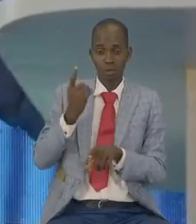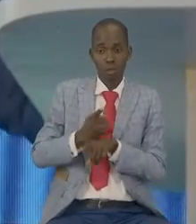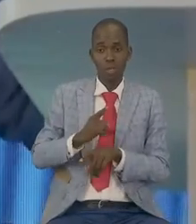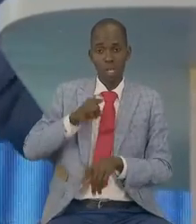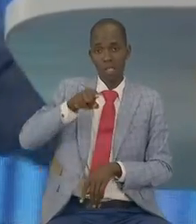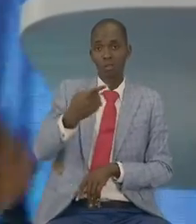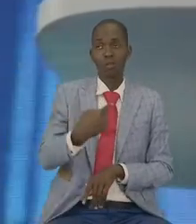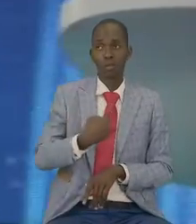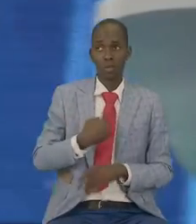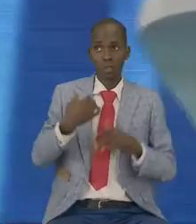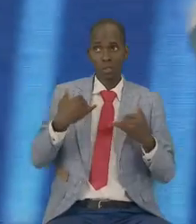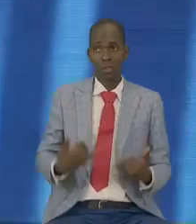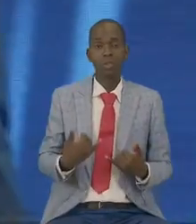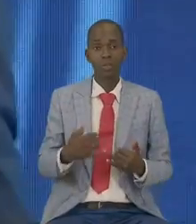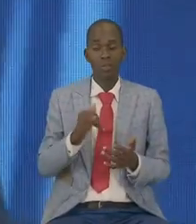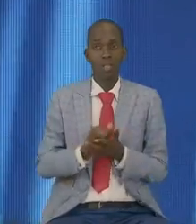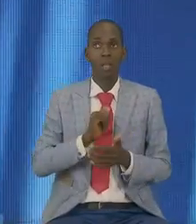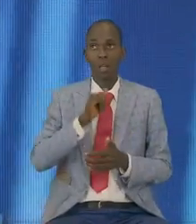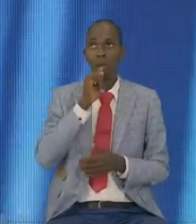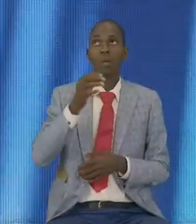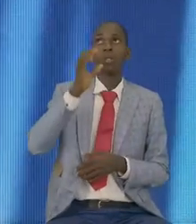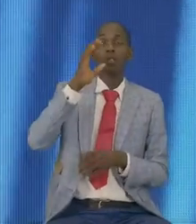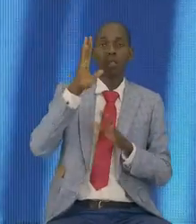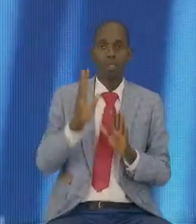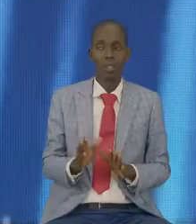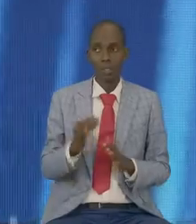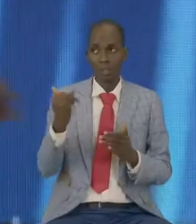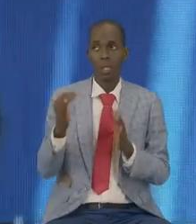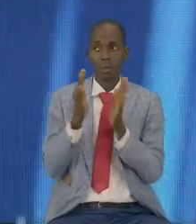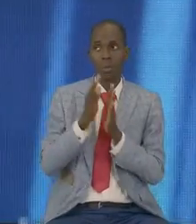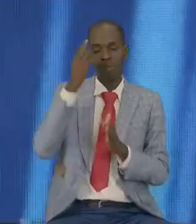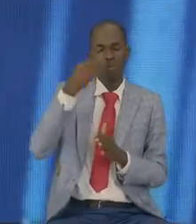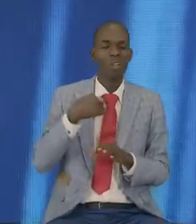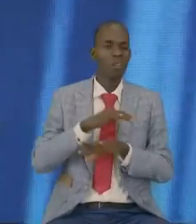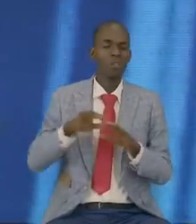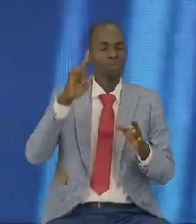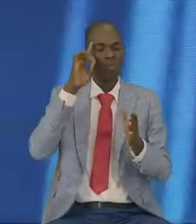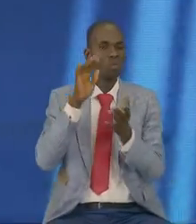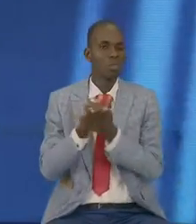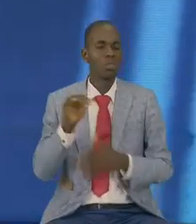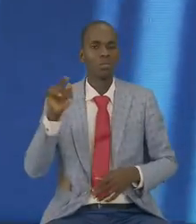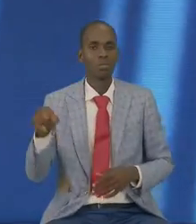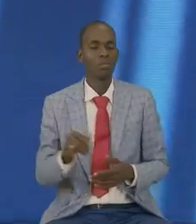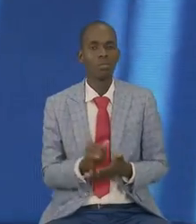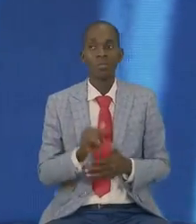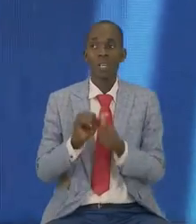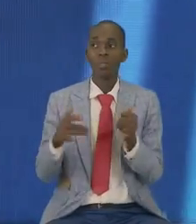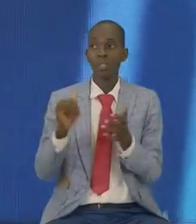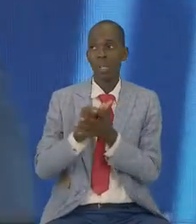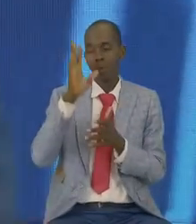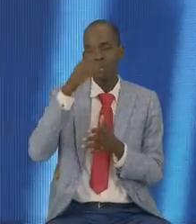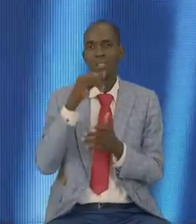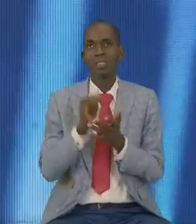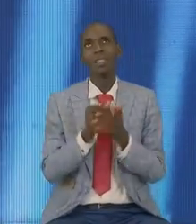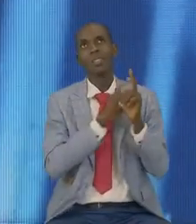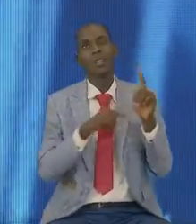the man does not have spiritual understanding. And everything he says, the Lord answer your prayer and the Lord grant you